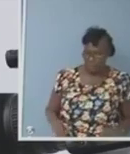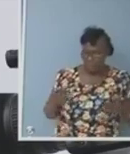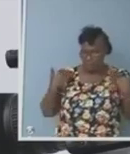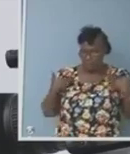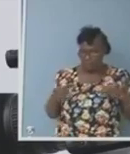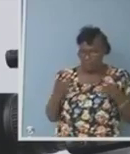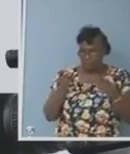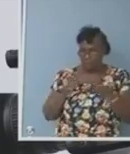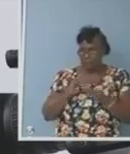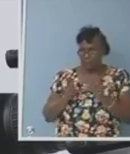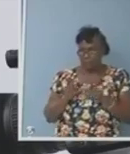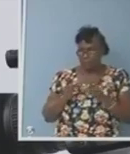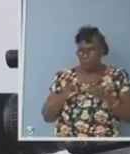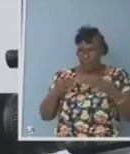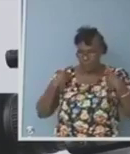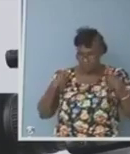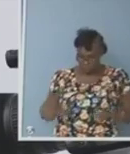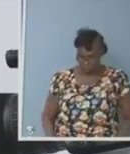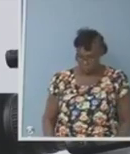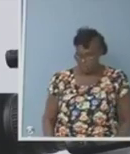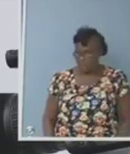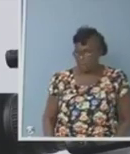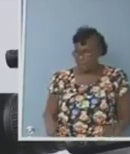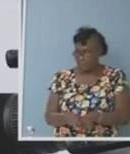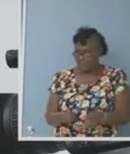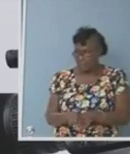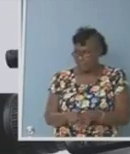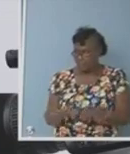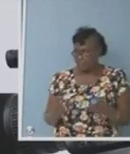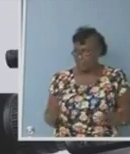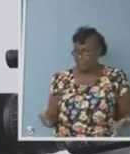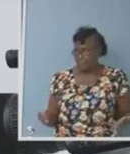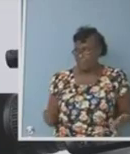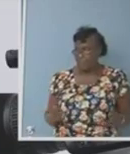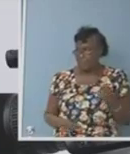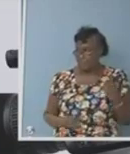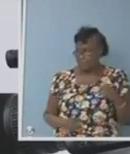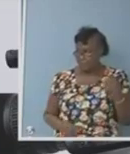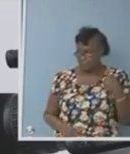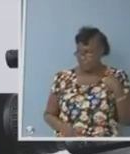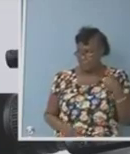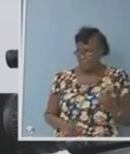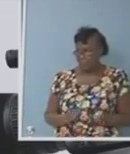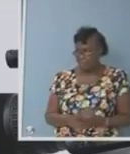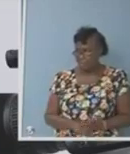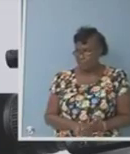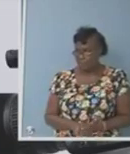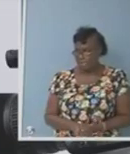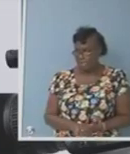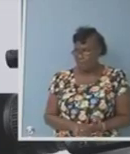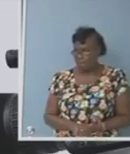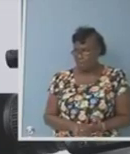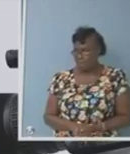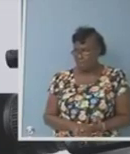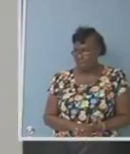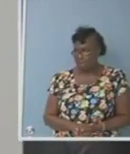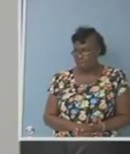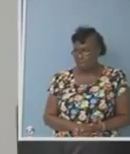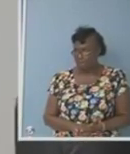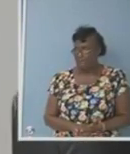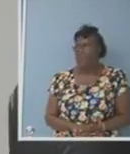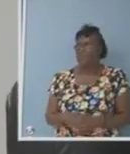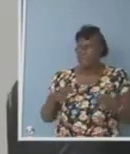persons working with the ambulances in Tobago? Yes, the ambulances in Tobago are outfitted with